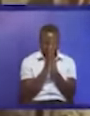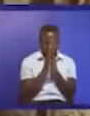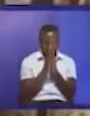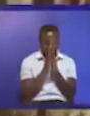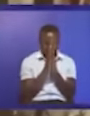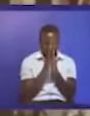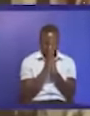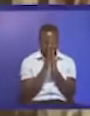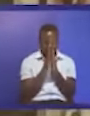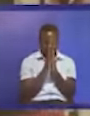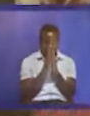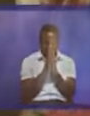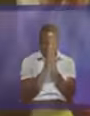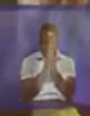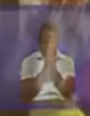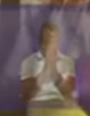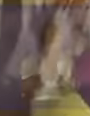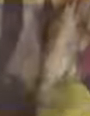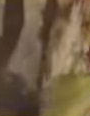kosabrakasia.